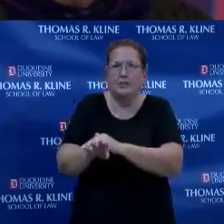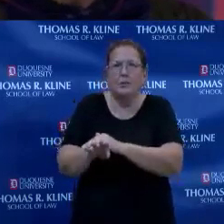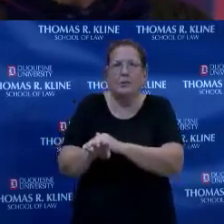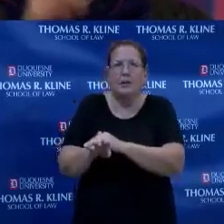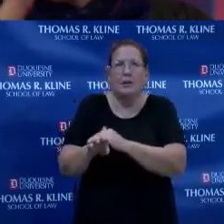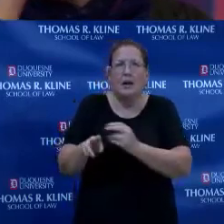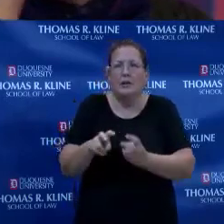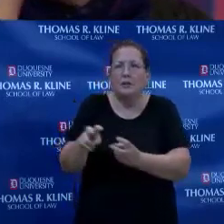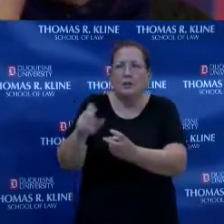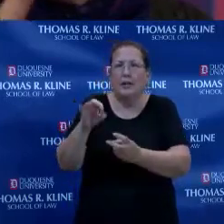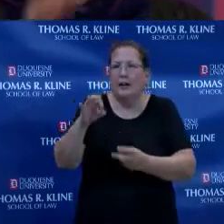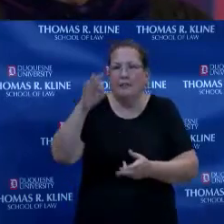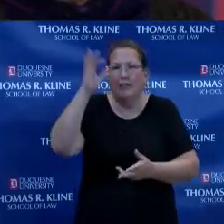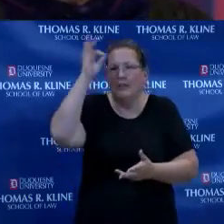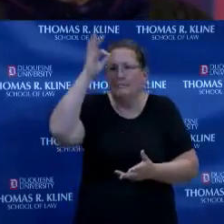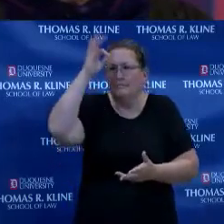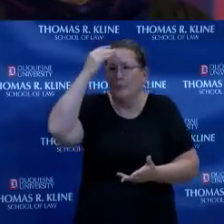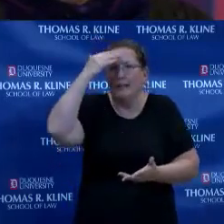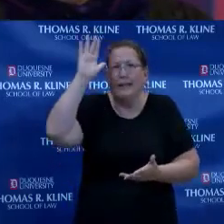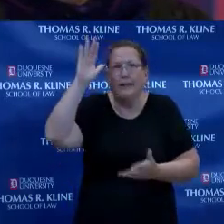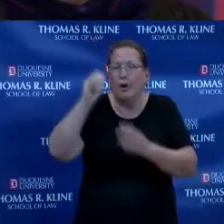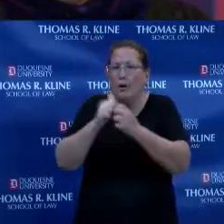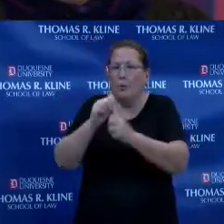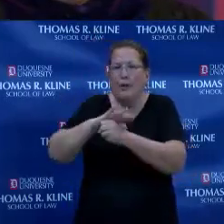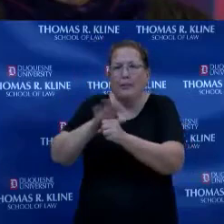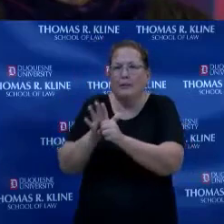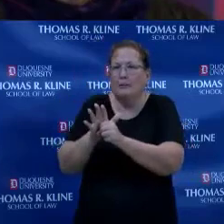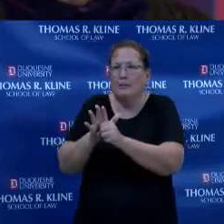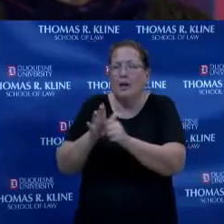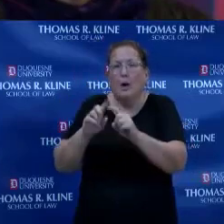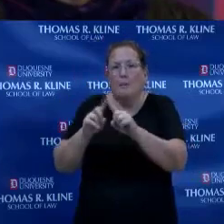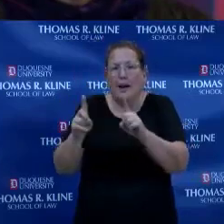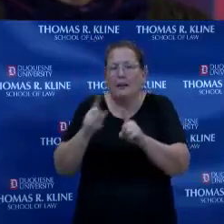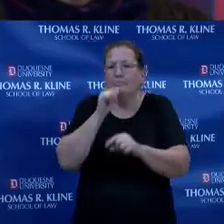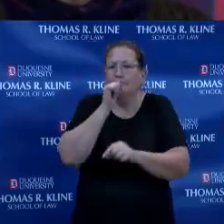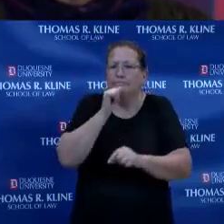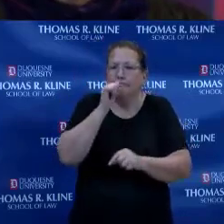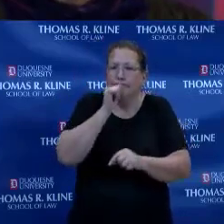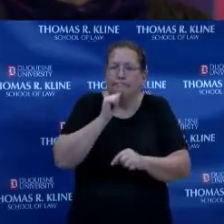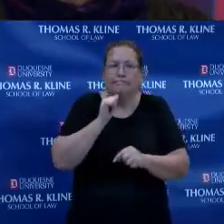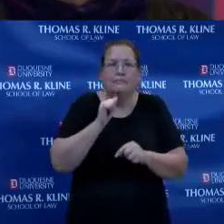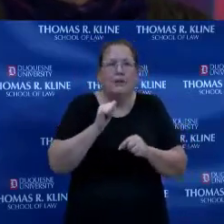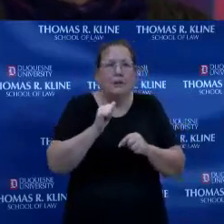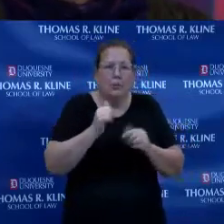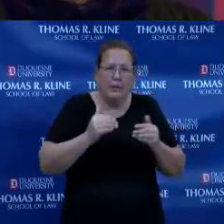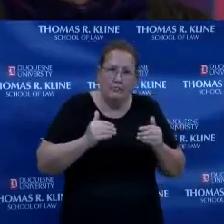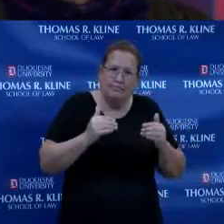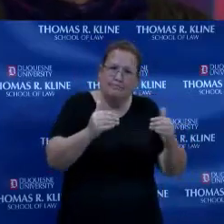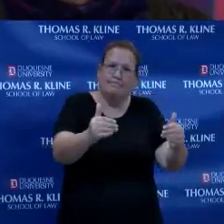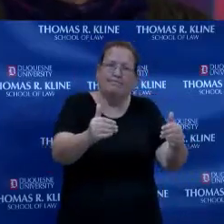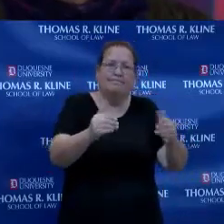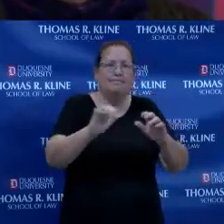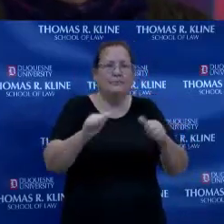unknown. But in the face of uncertainty, we rose to the challenge and continued to move